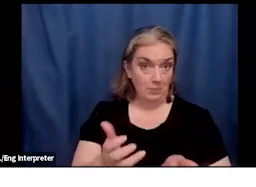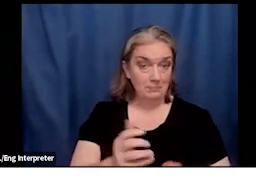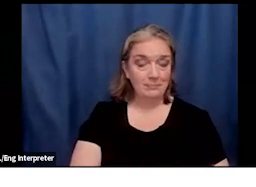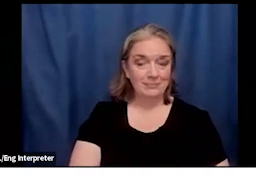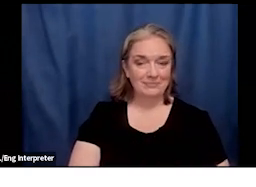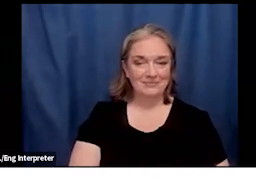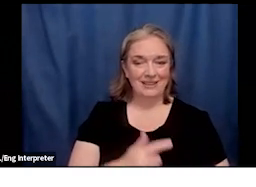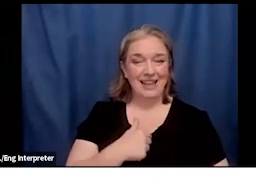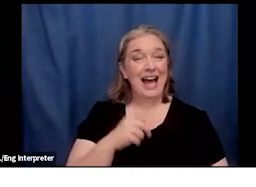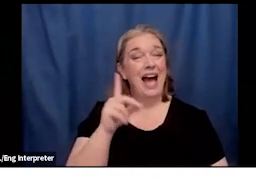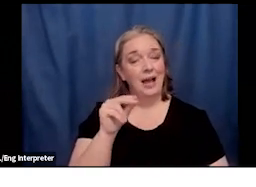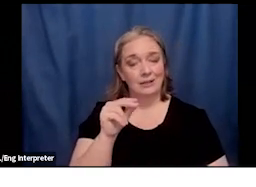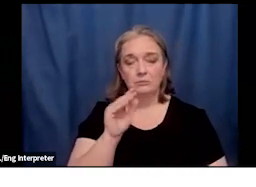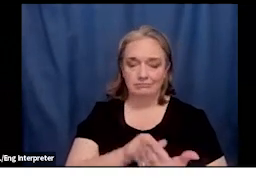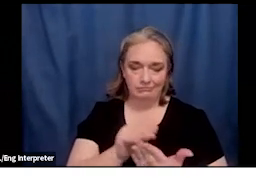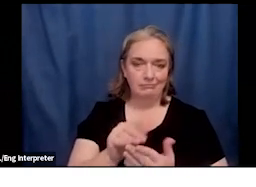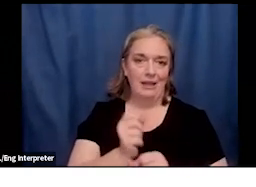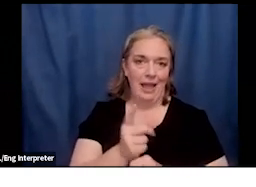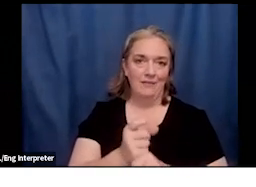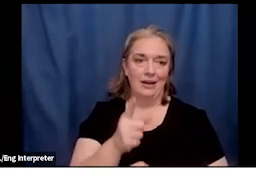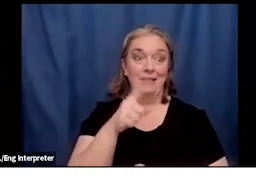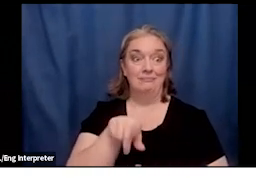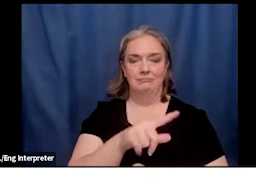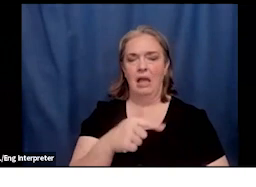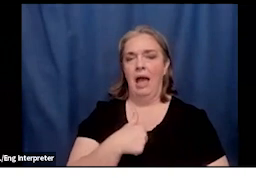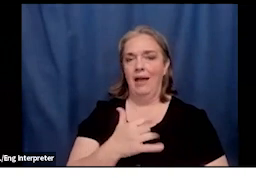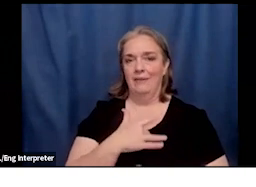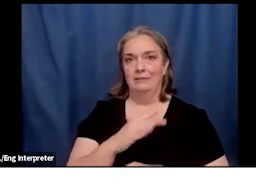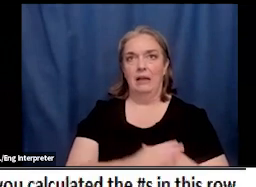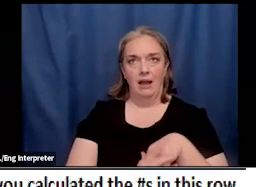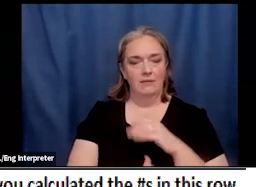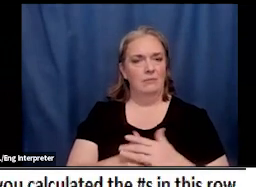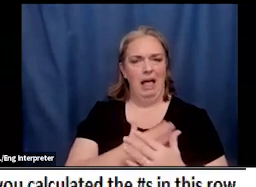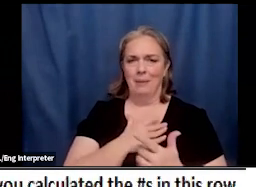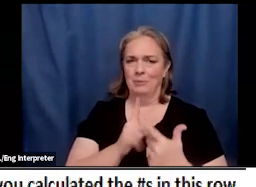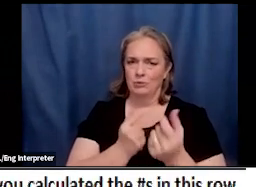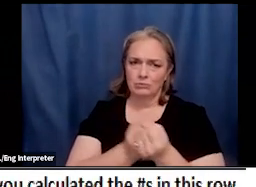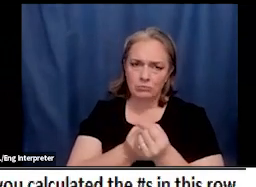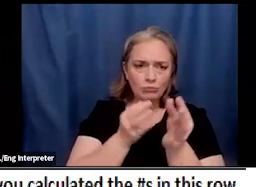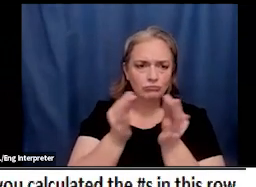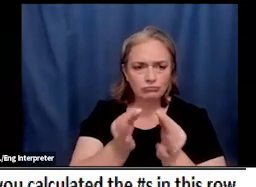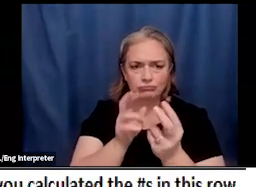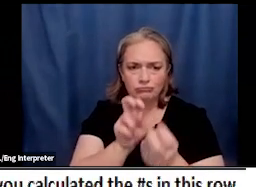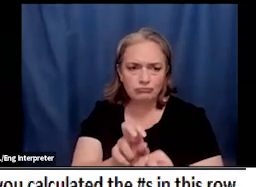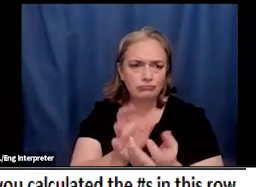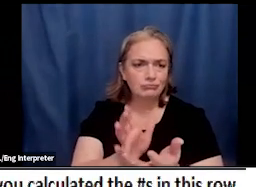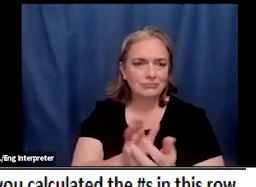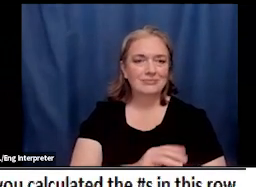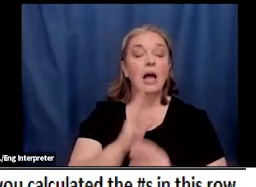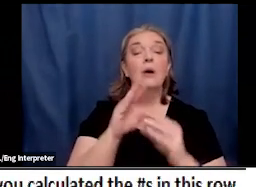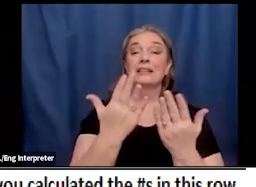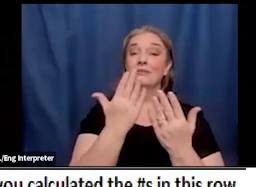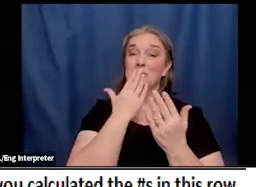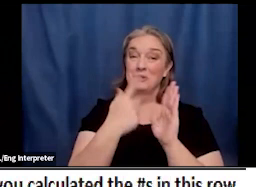I do a lot of it every year, and I feel very comfortable in this space, so happy to support. Oh, I wanted to show a really great example